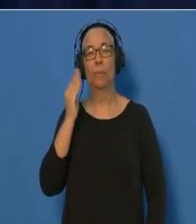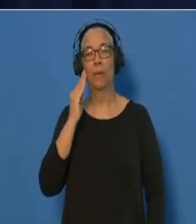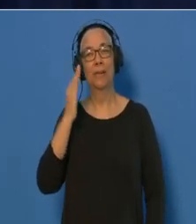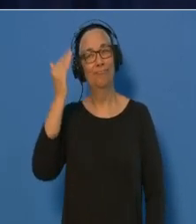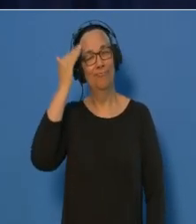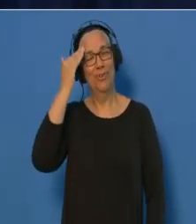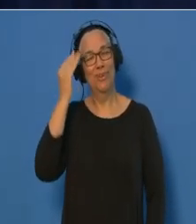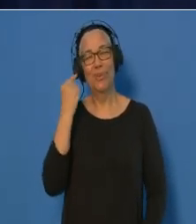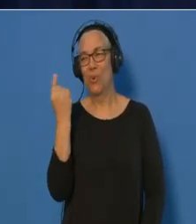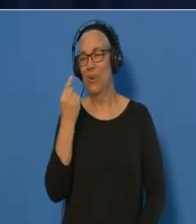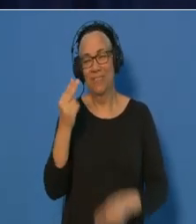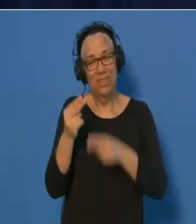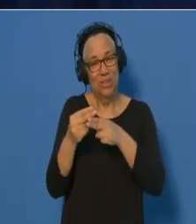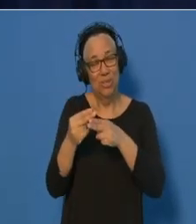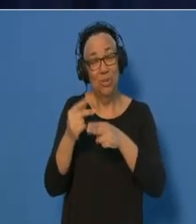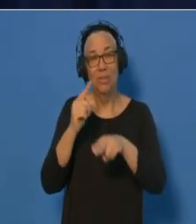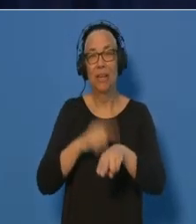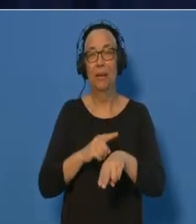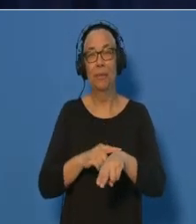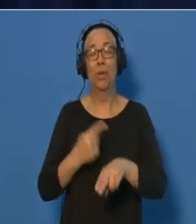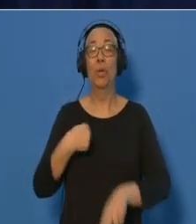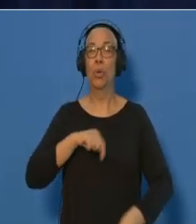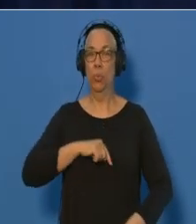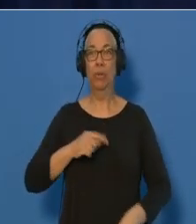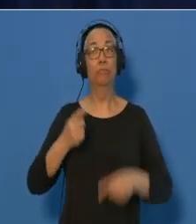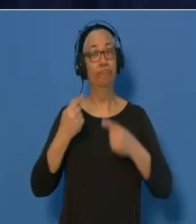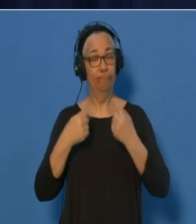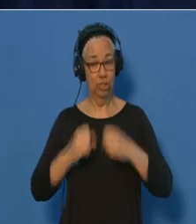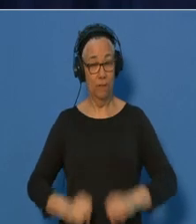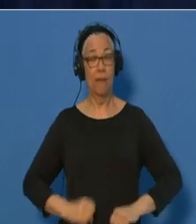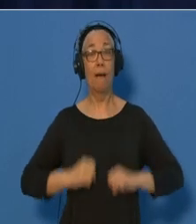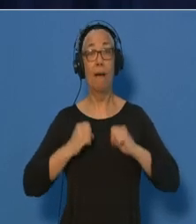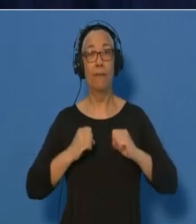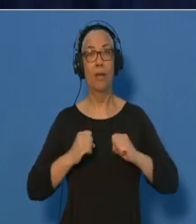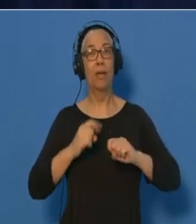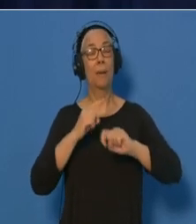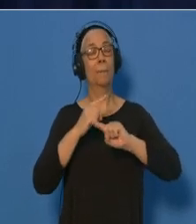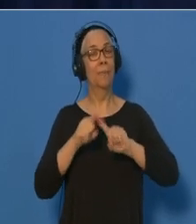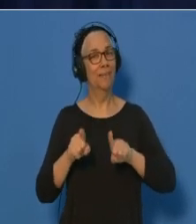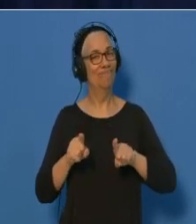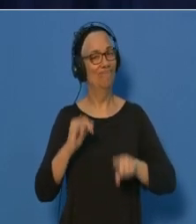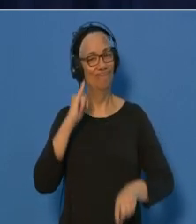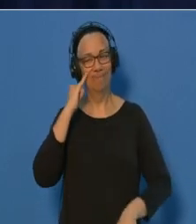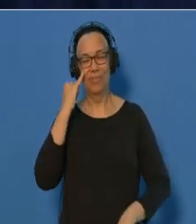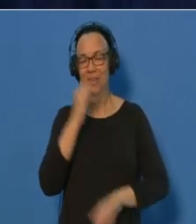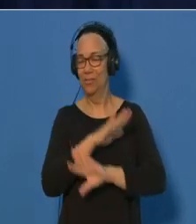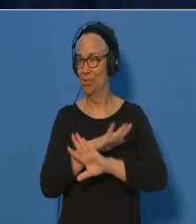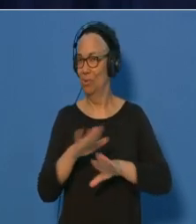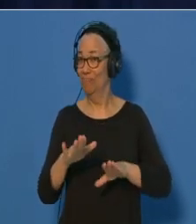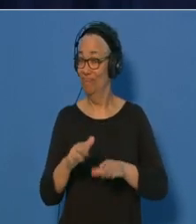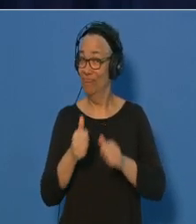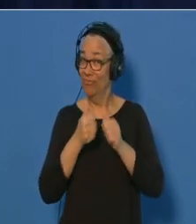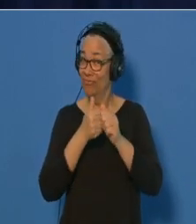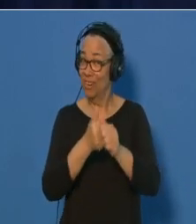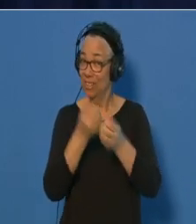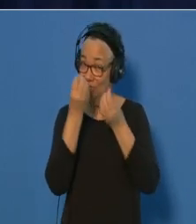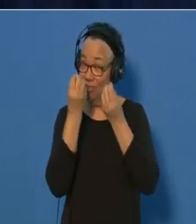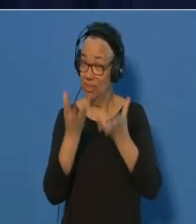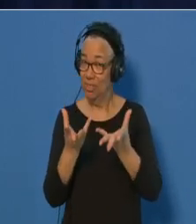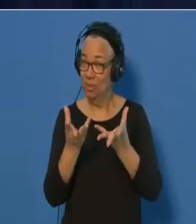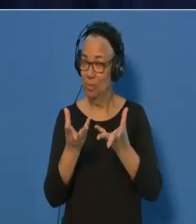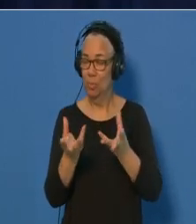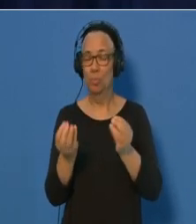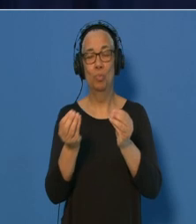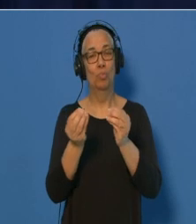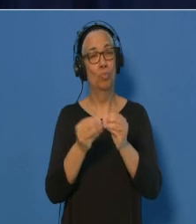for a time and we will get through it. But if we do not follow these directions, more persons will unfortunately succumb to